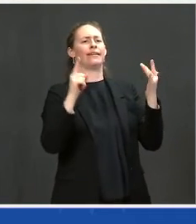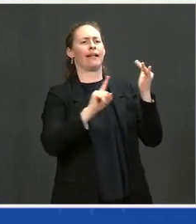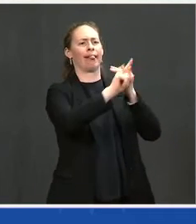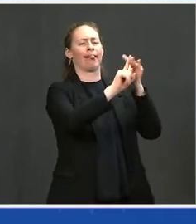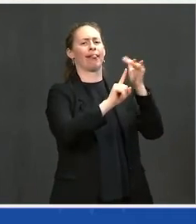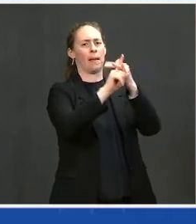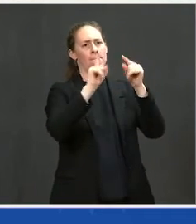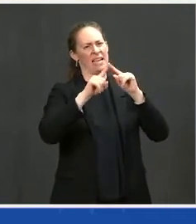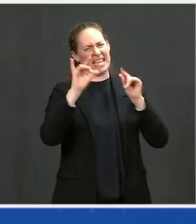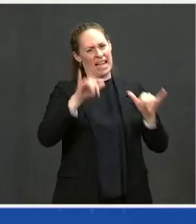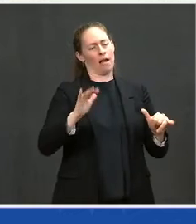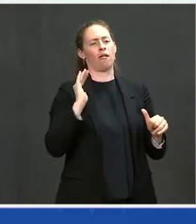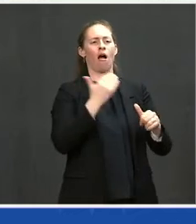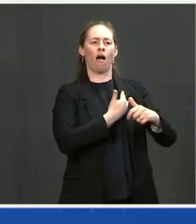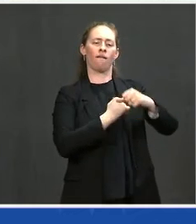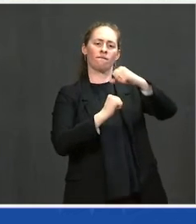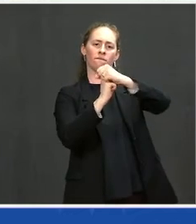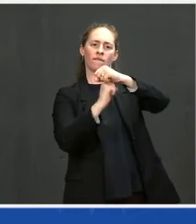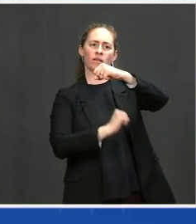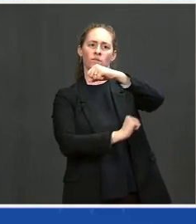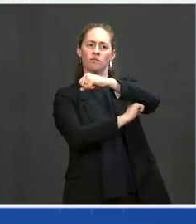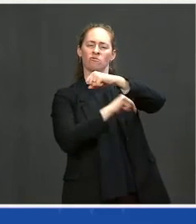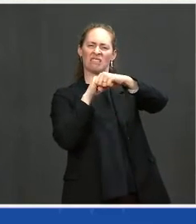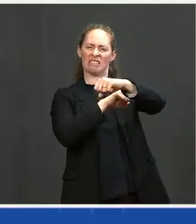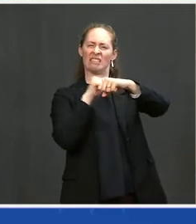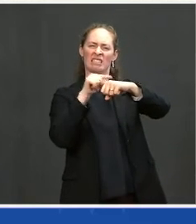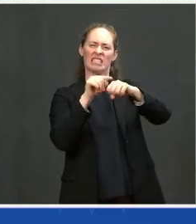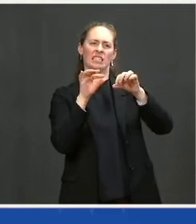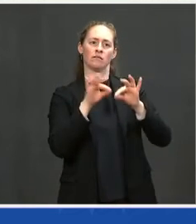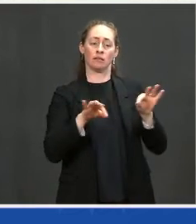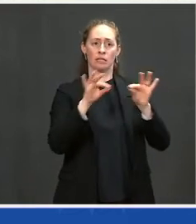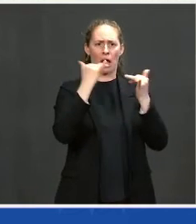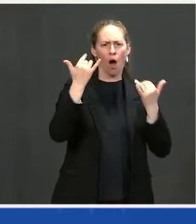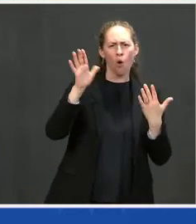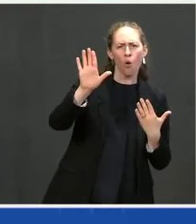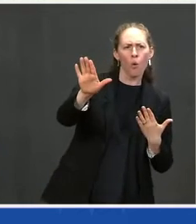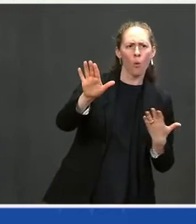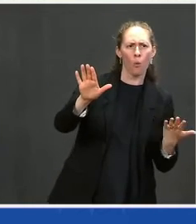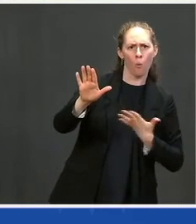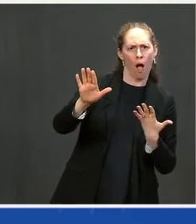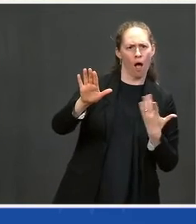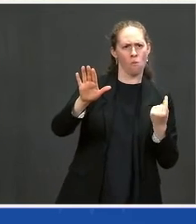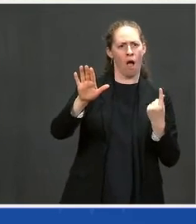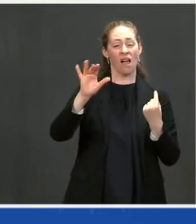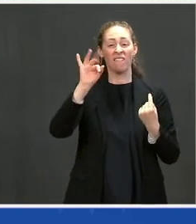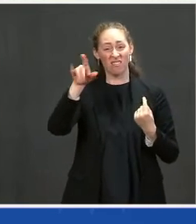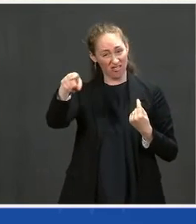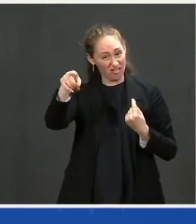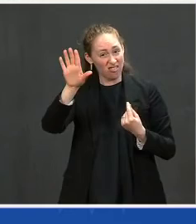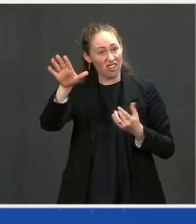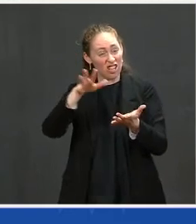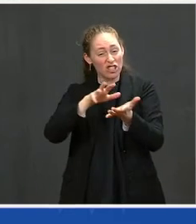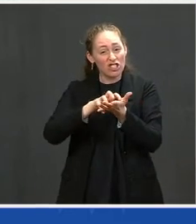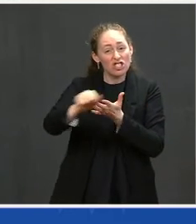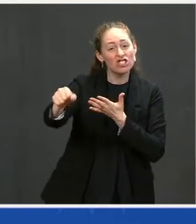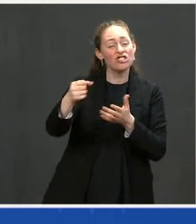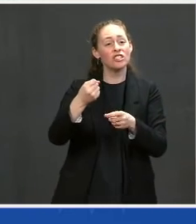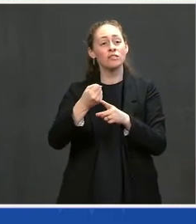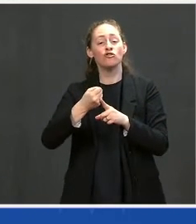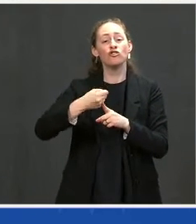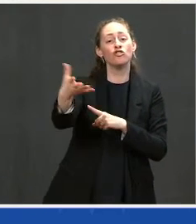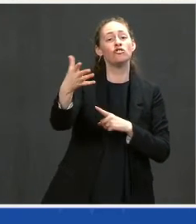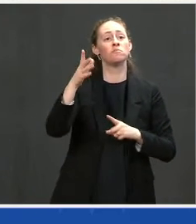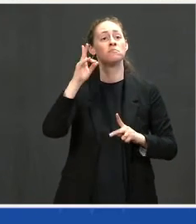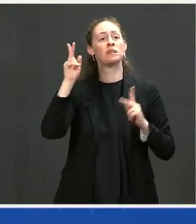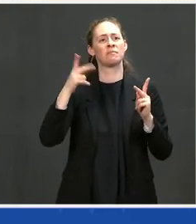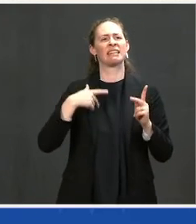as long as you and your country continues to so blatantly violate human rights, we are going to continue in